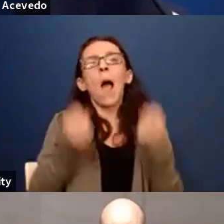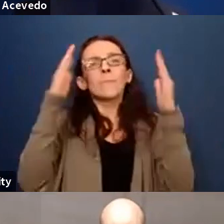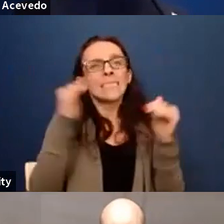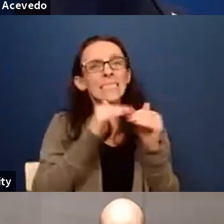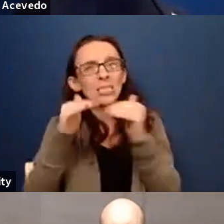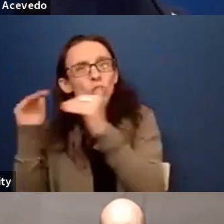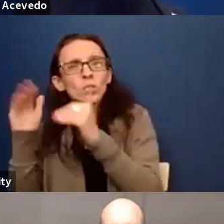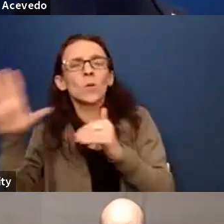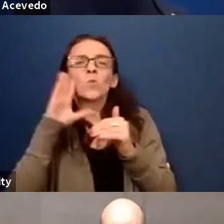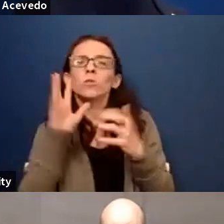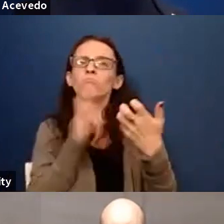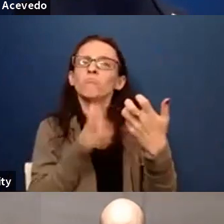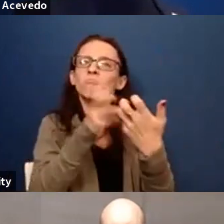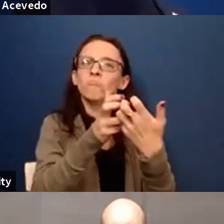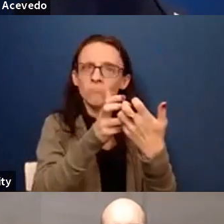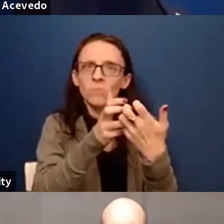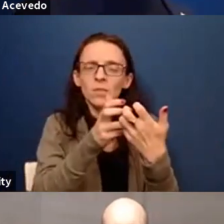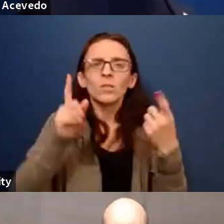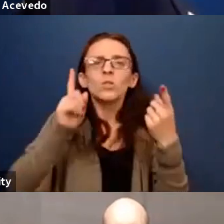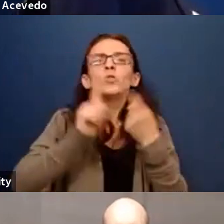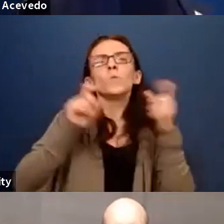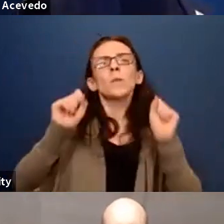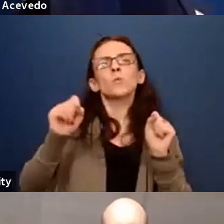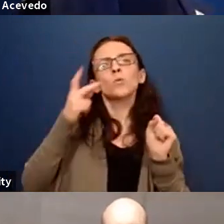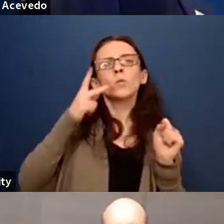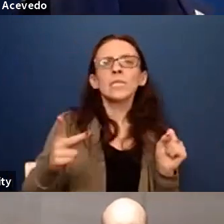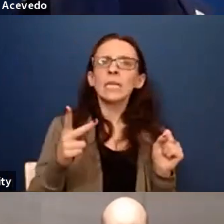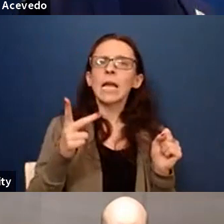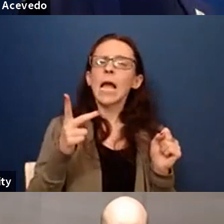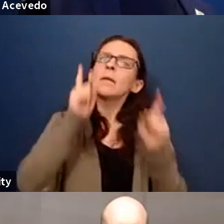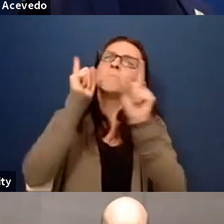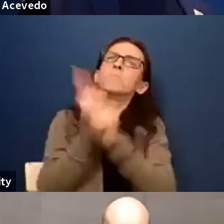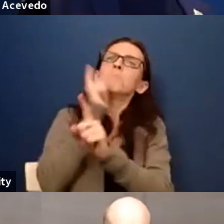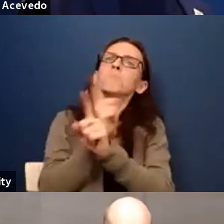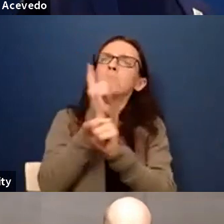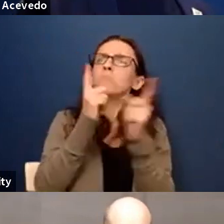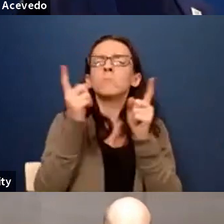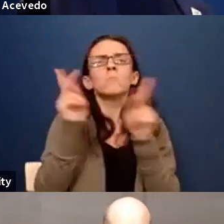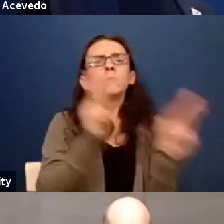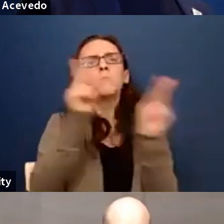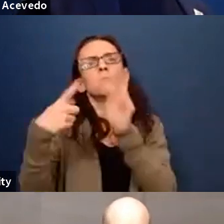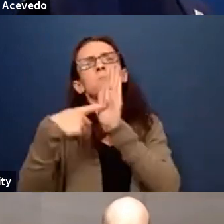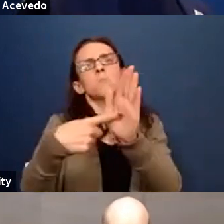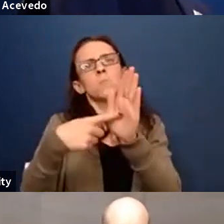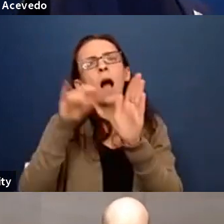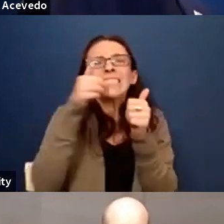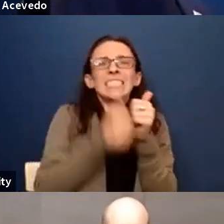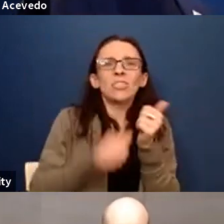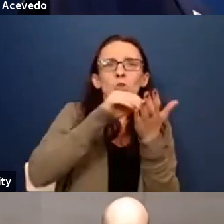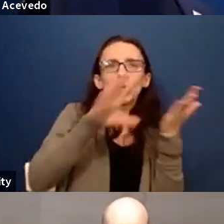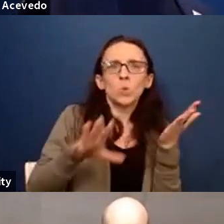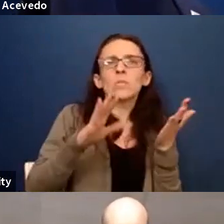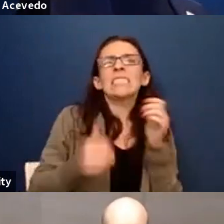take to see a decent reflection of students from each of these neighborhoods.